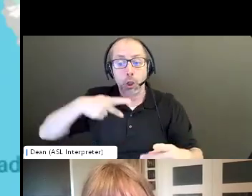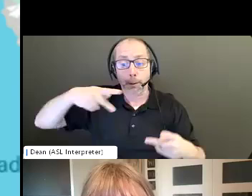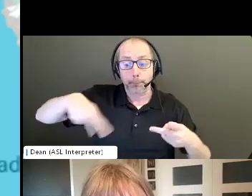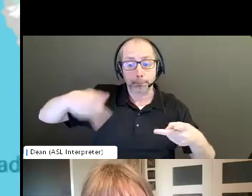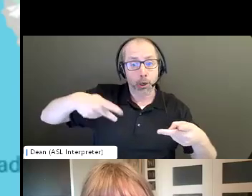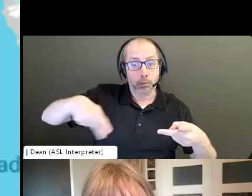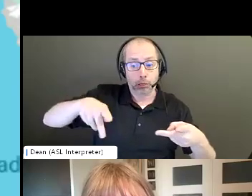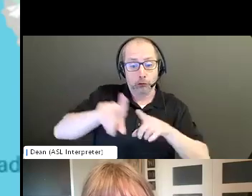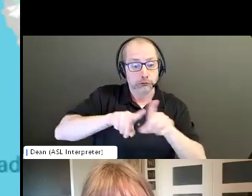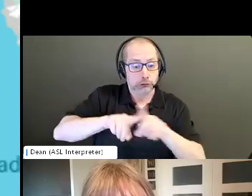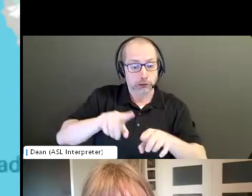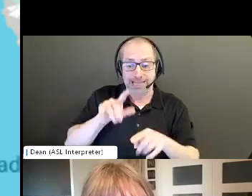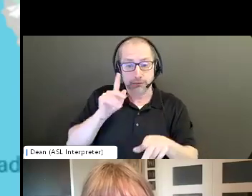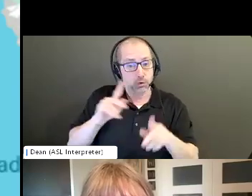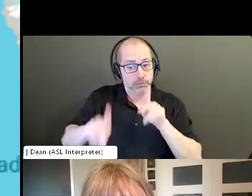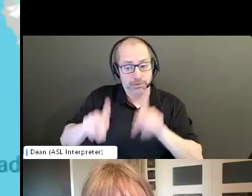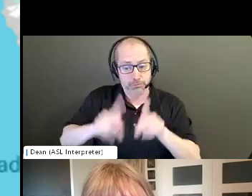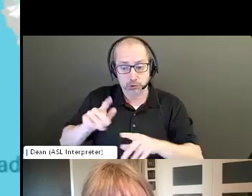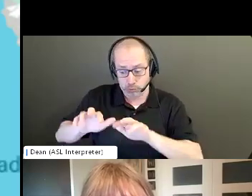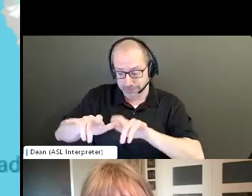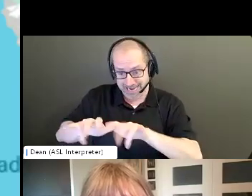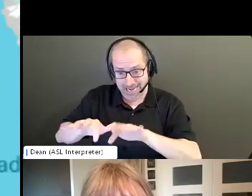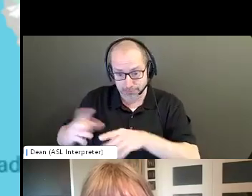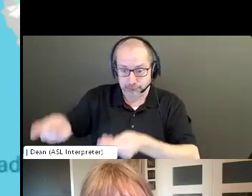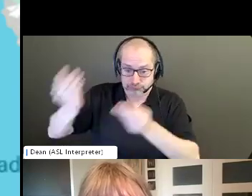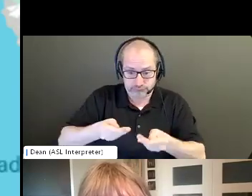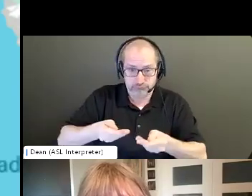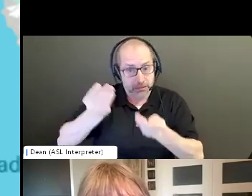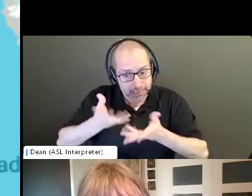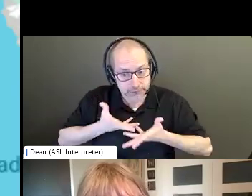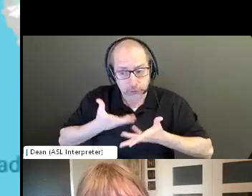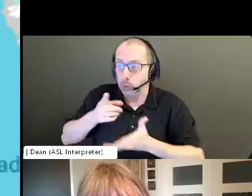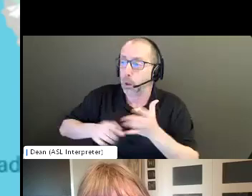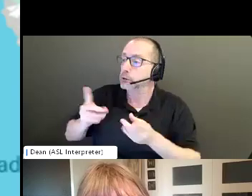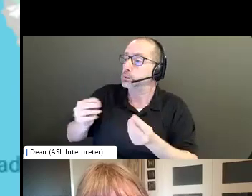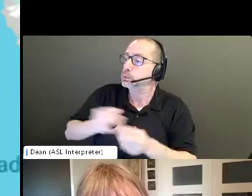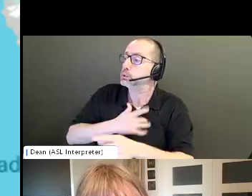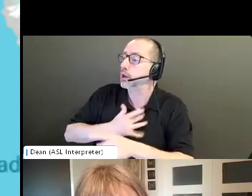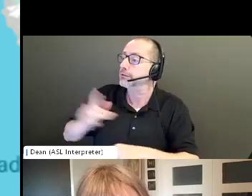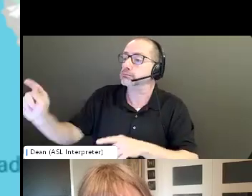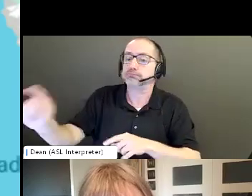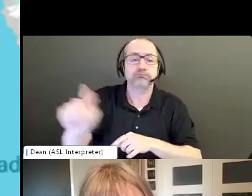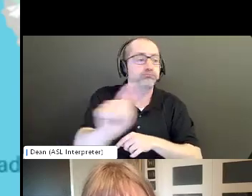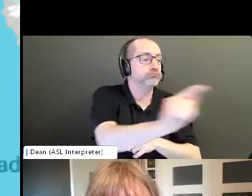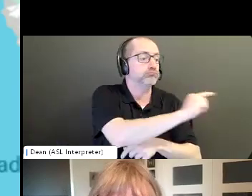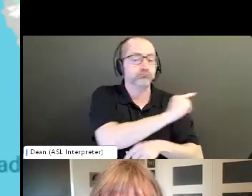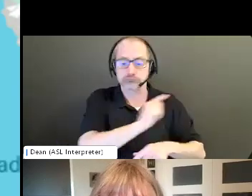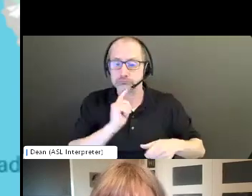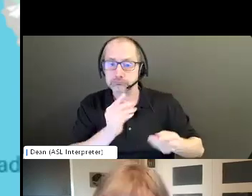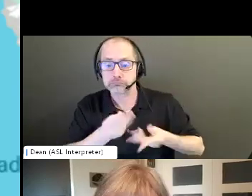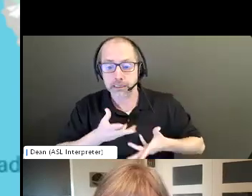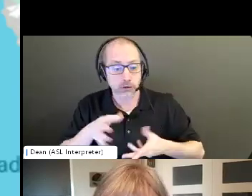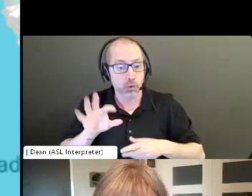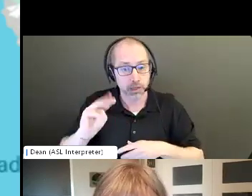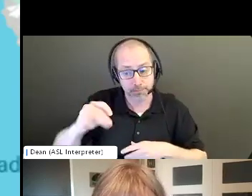working on, because we really do want to hear what people are doing. And so you can find that map on the Future Us website